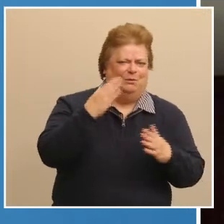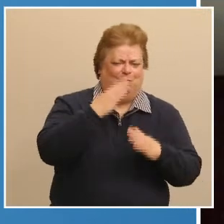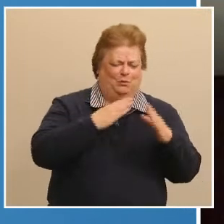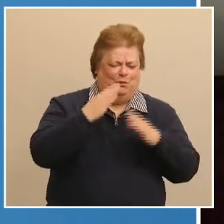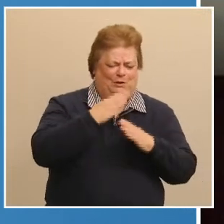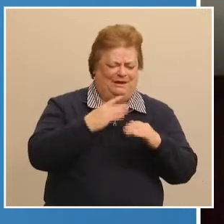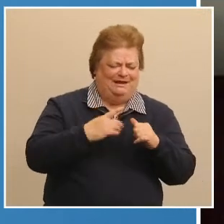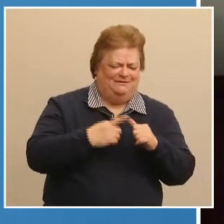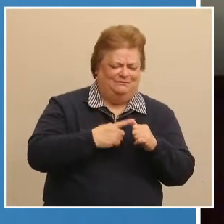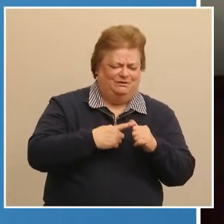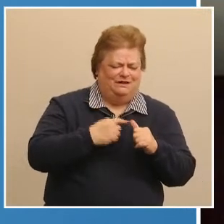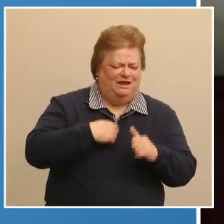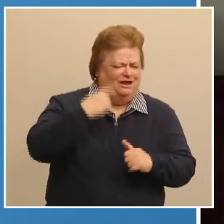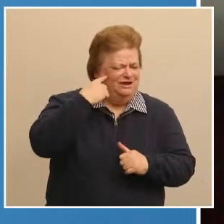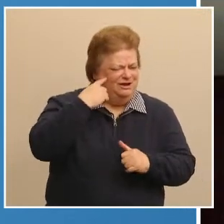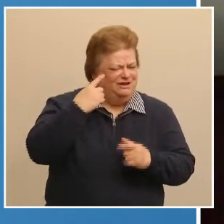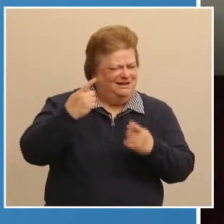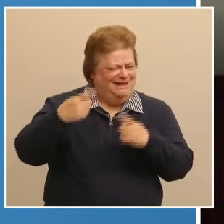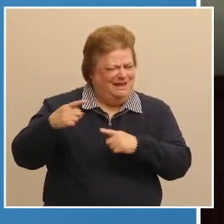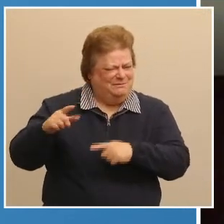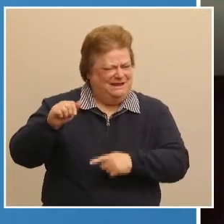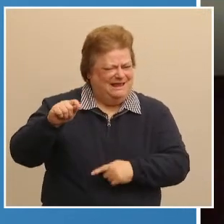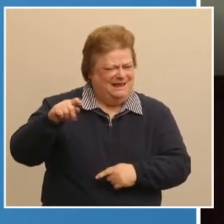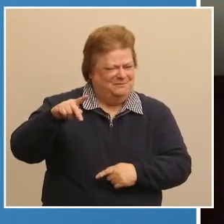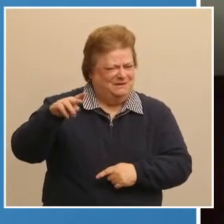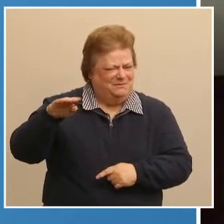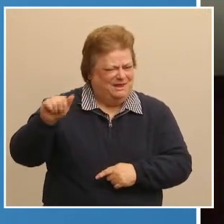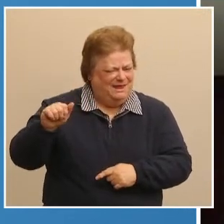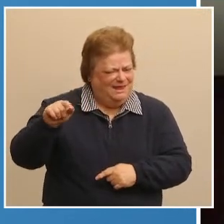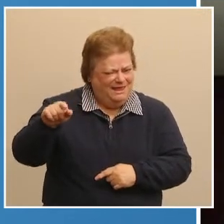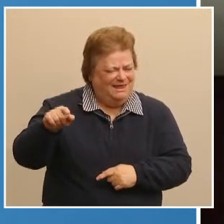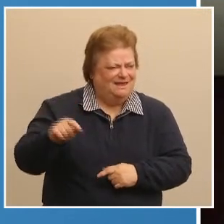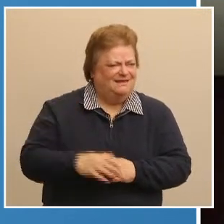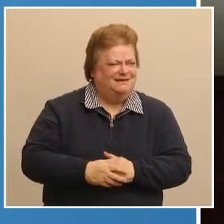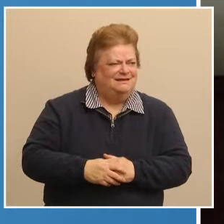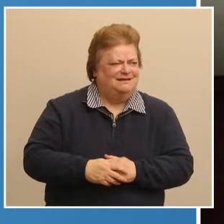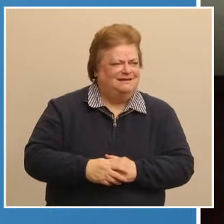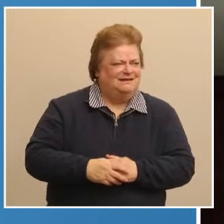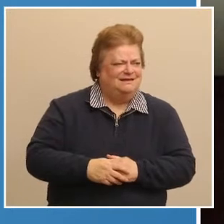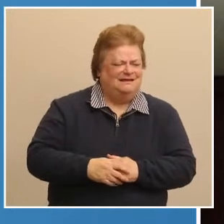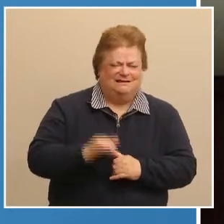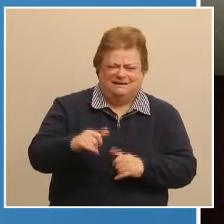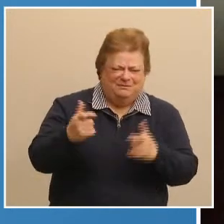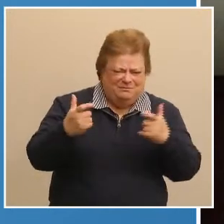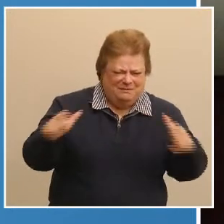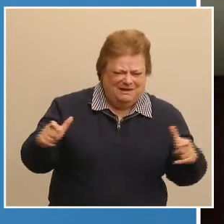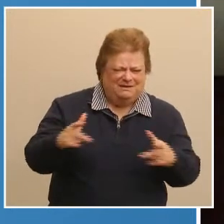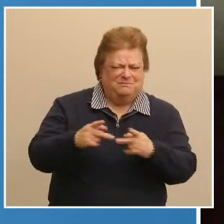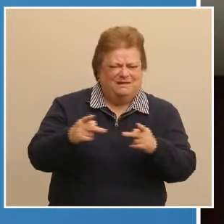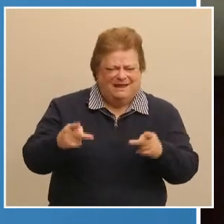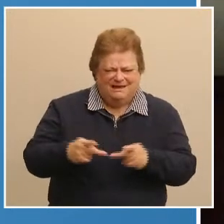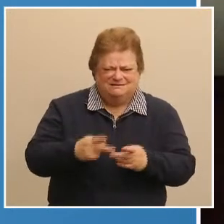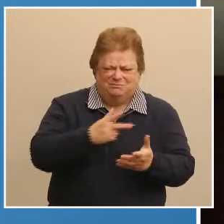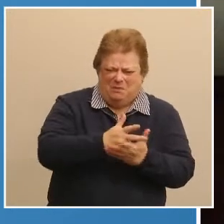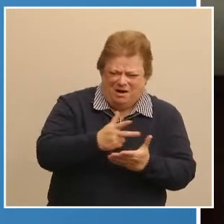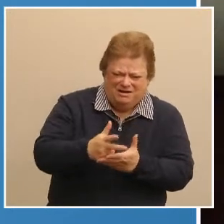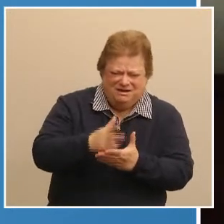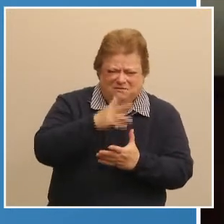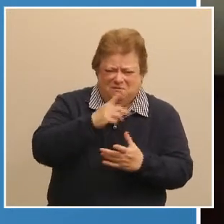first heard about the Pinnacle Bank Arena site, because it's a big place and parking and all that.